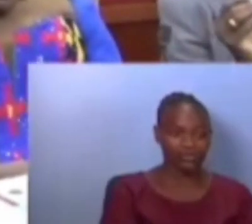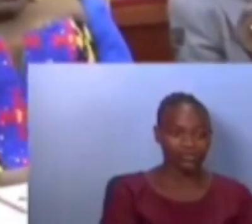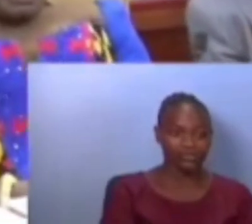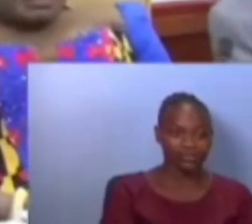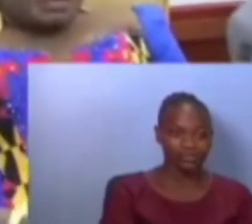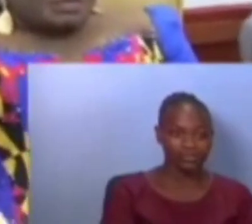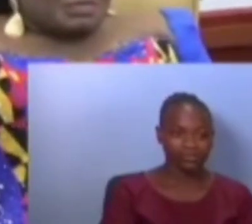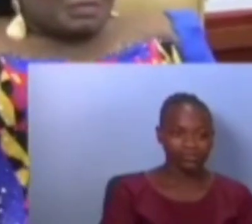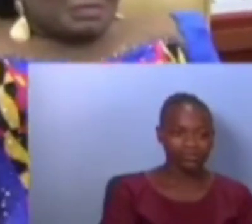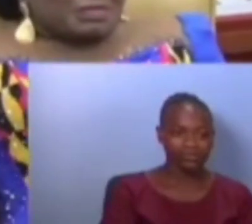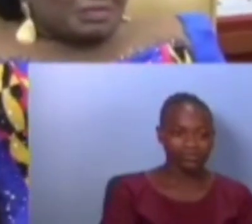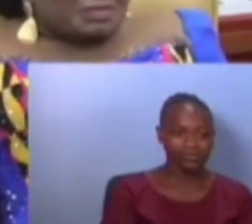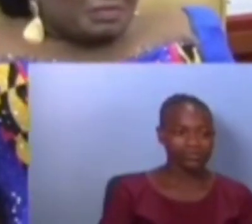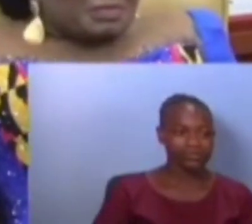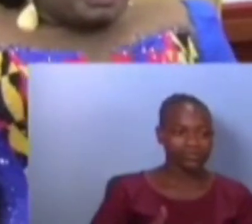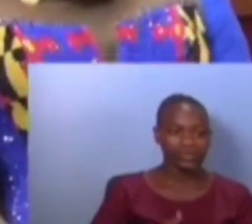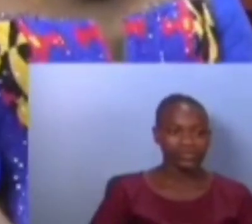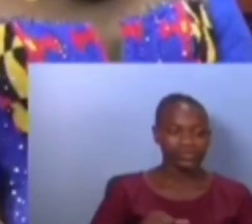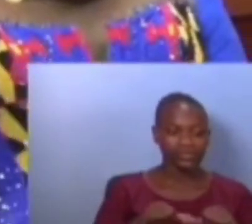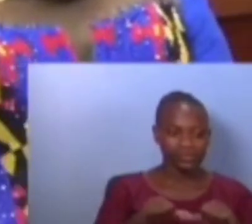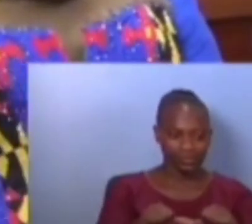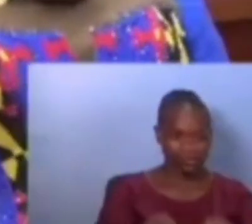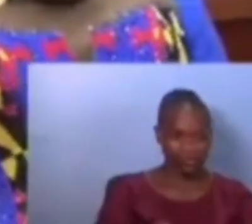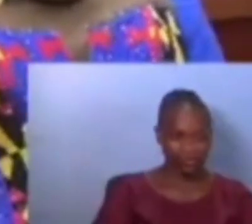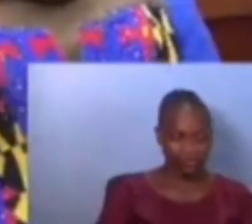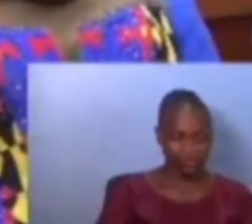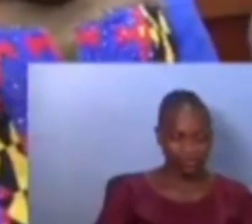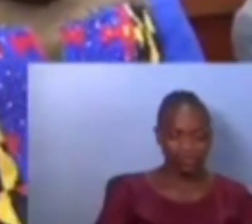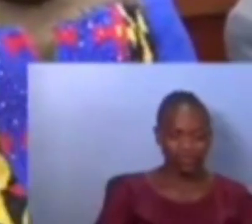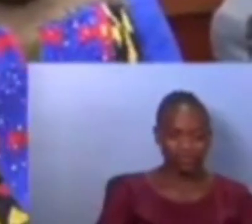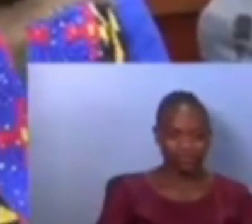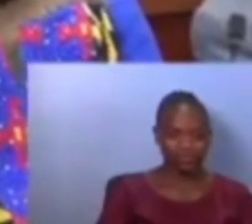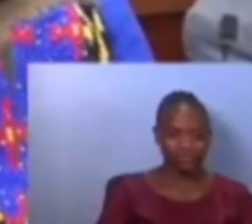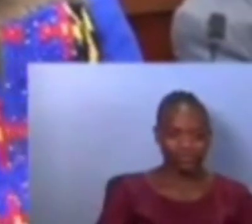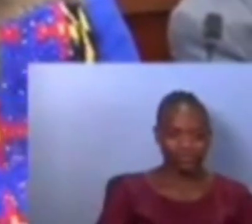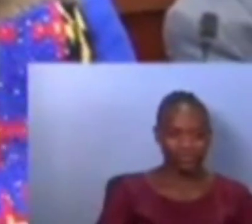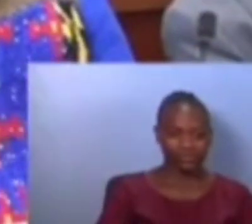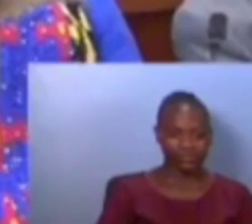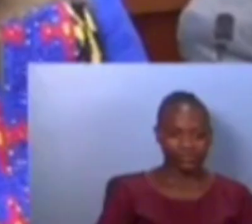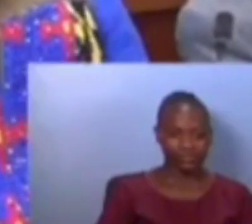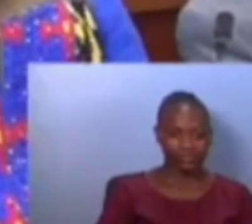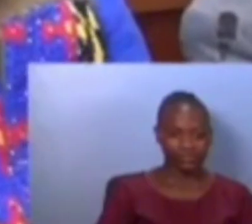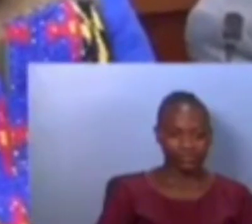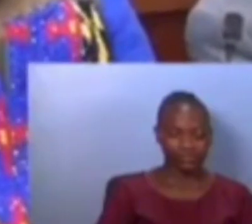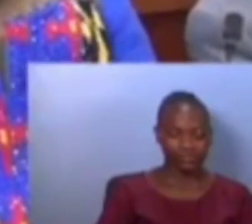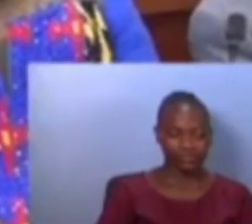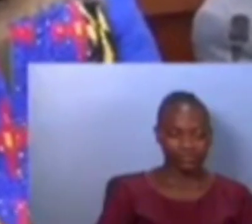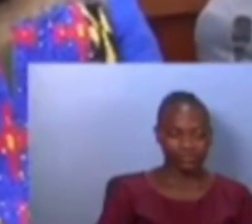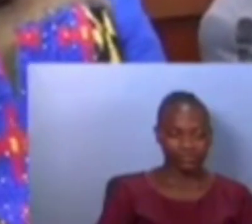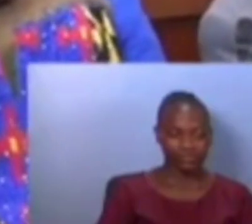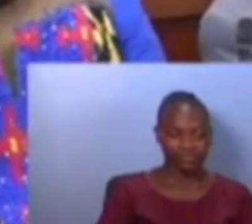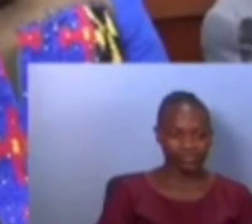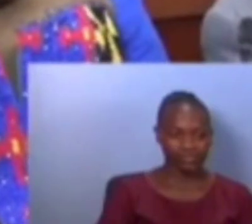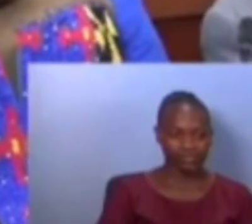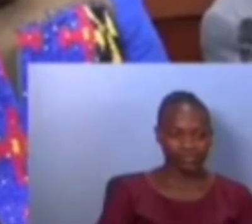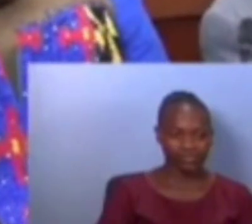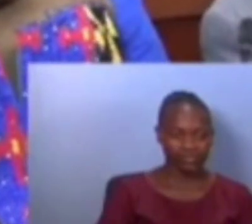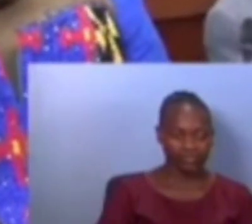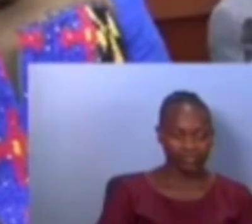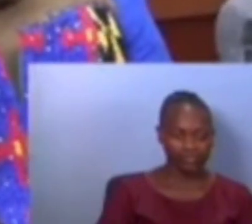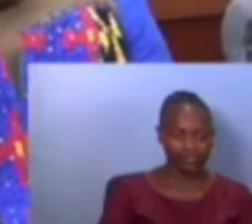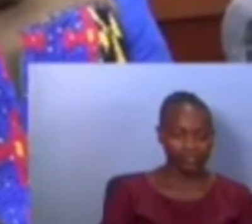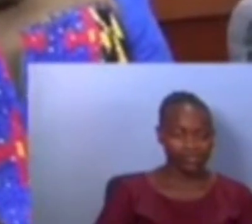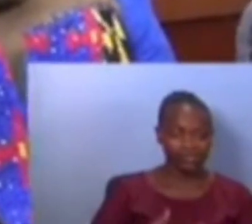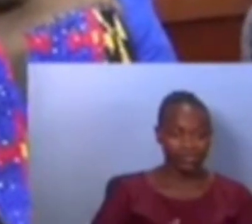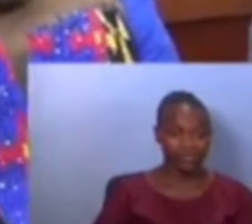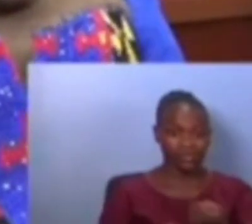leader, please continue with the seconding of the motion. Please second the motion. Please